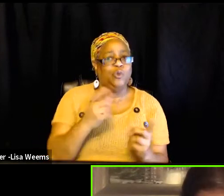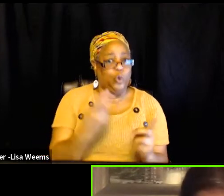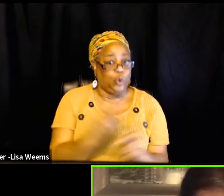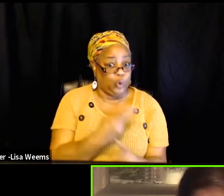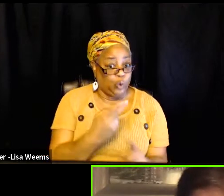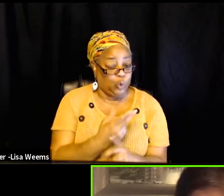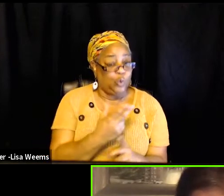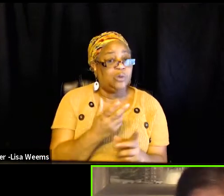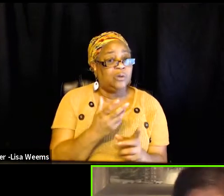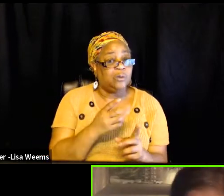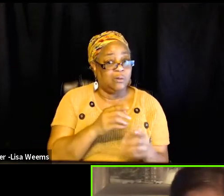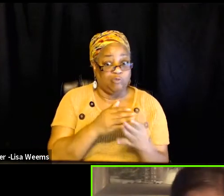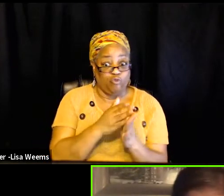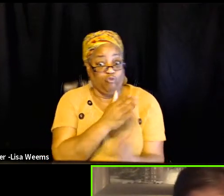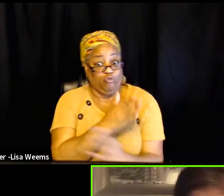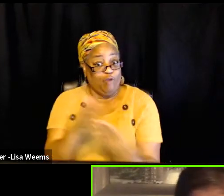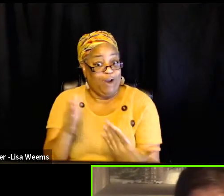in